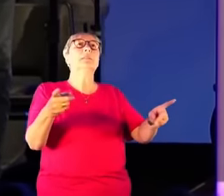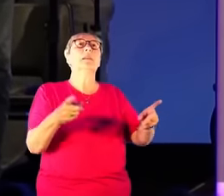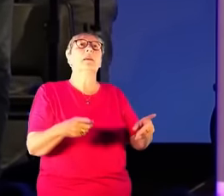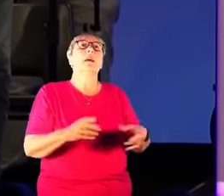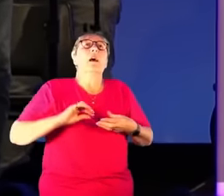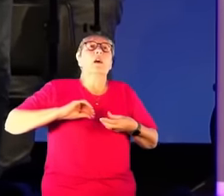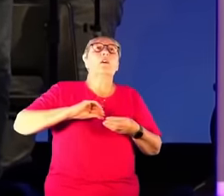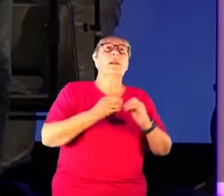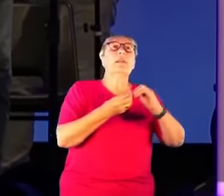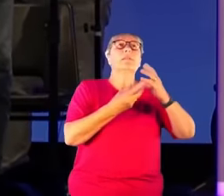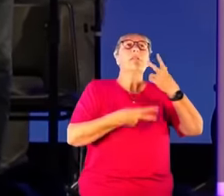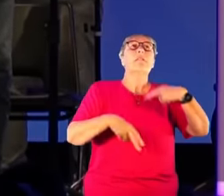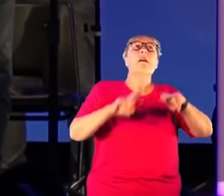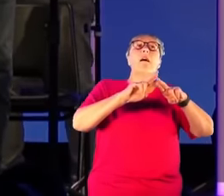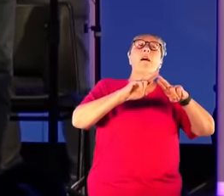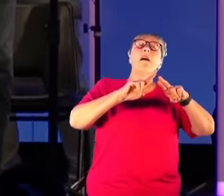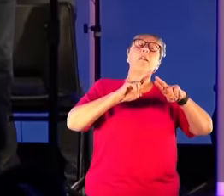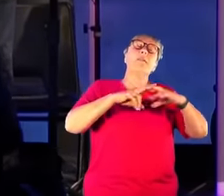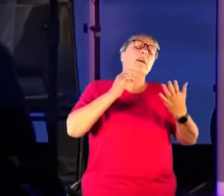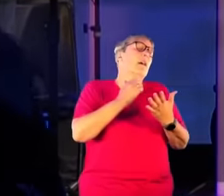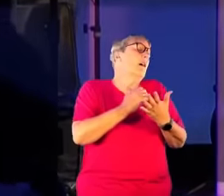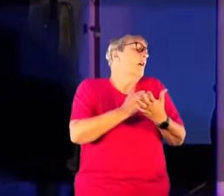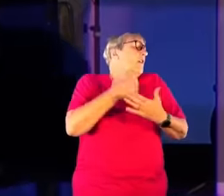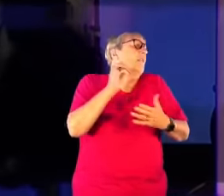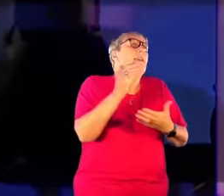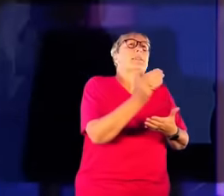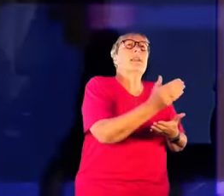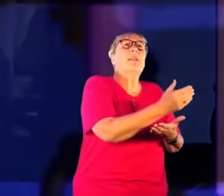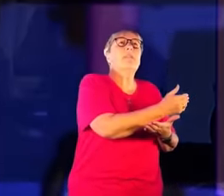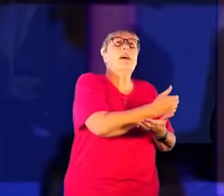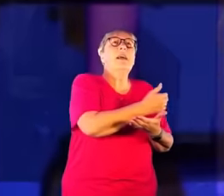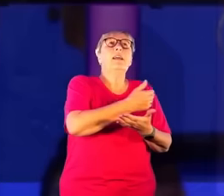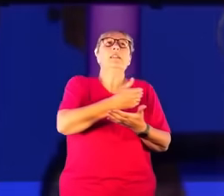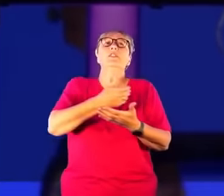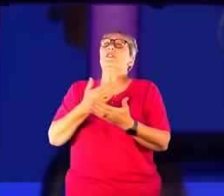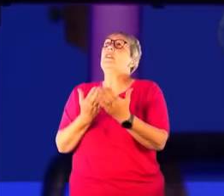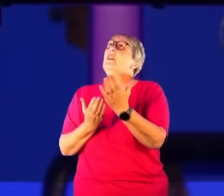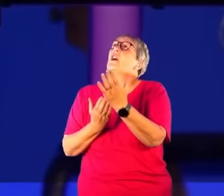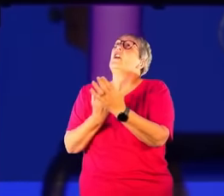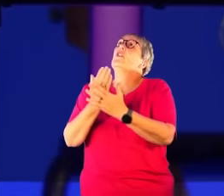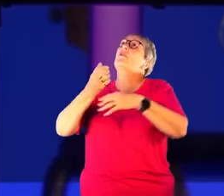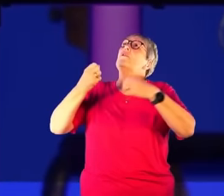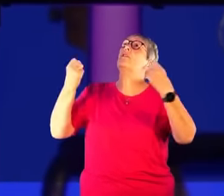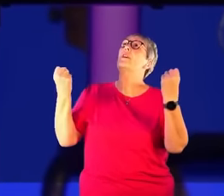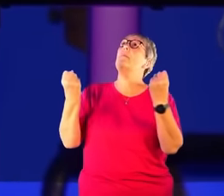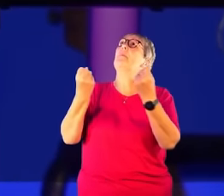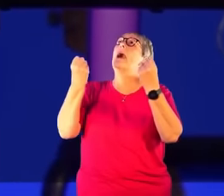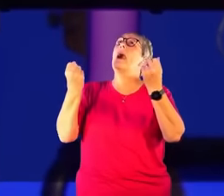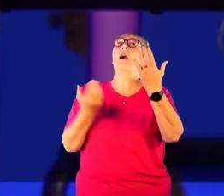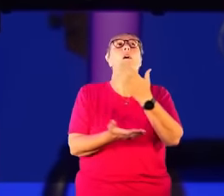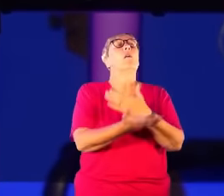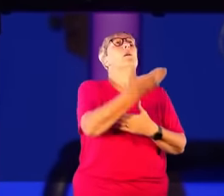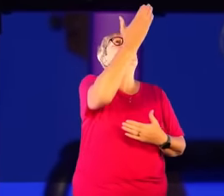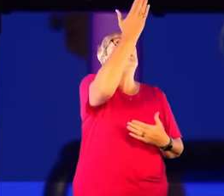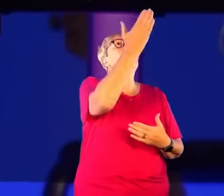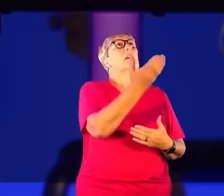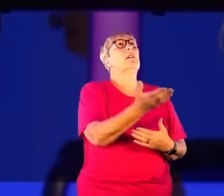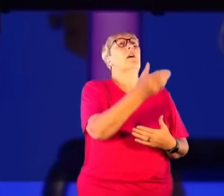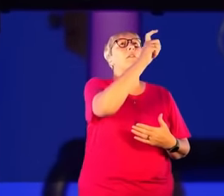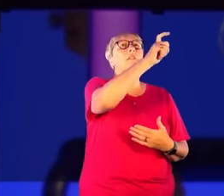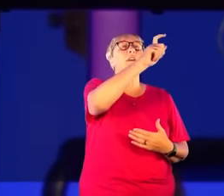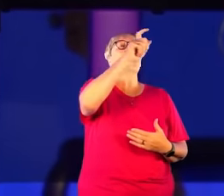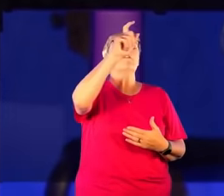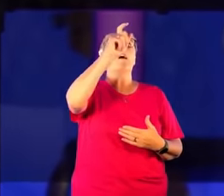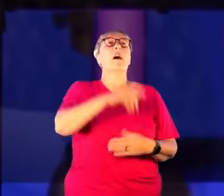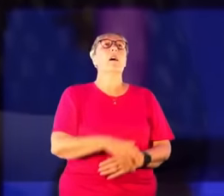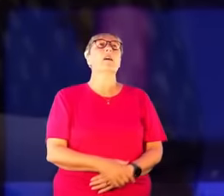lost, the author of our great salvation, through the power